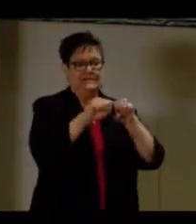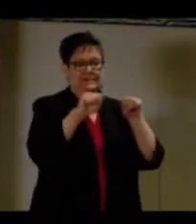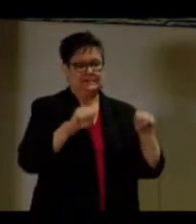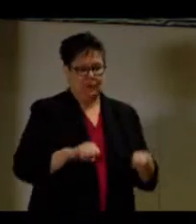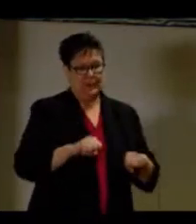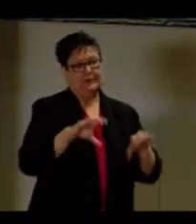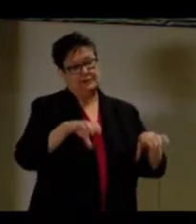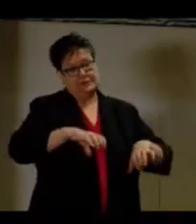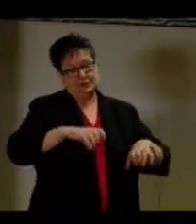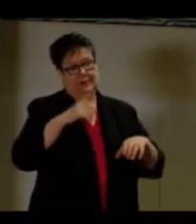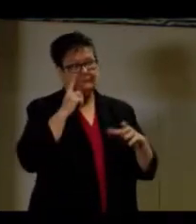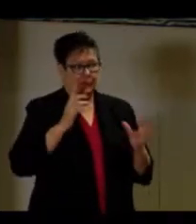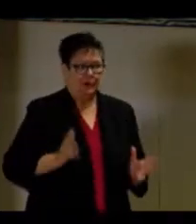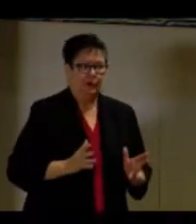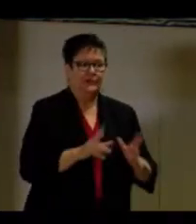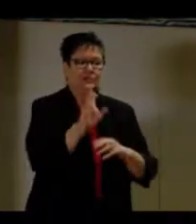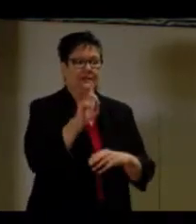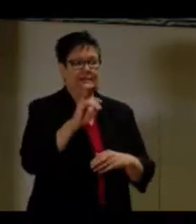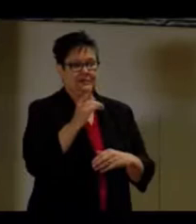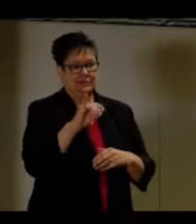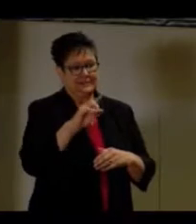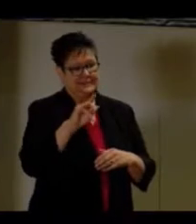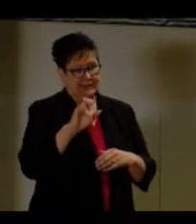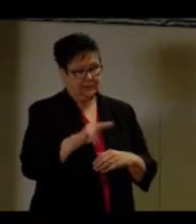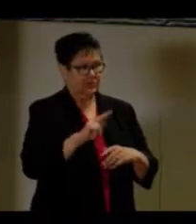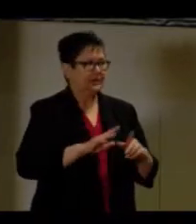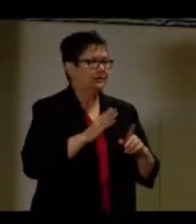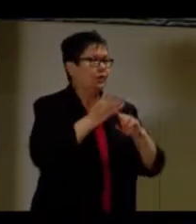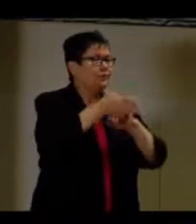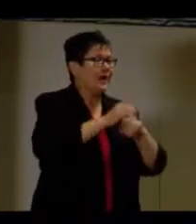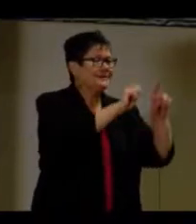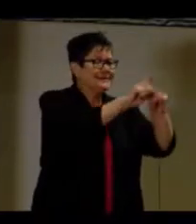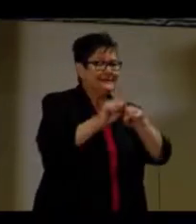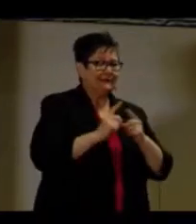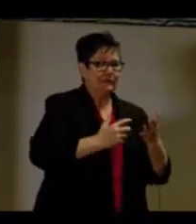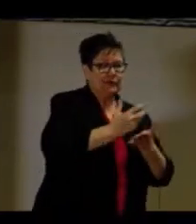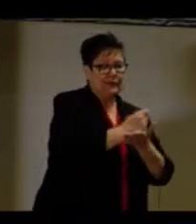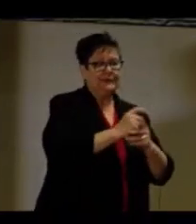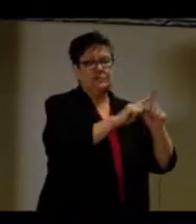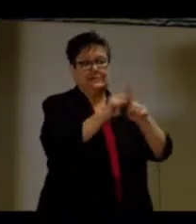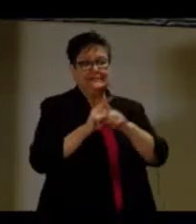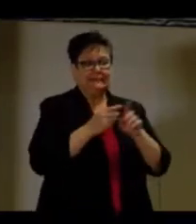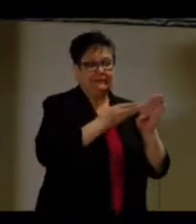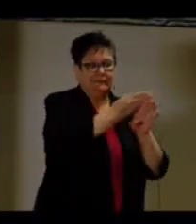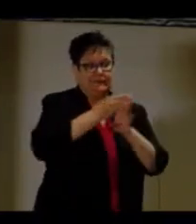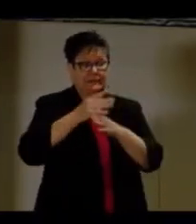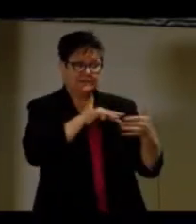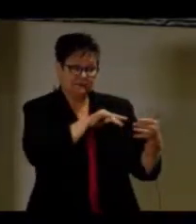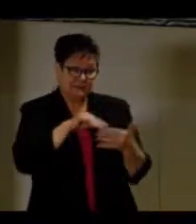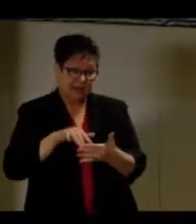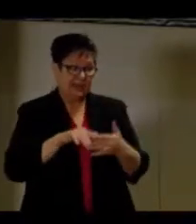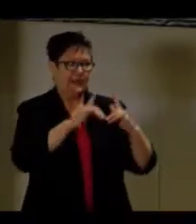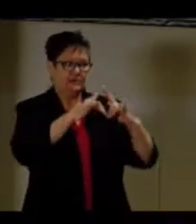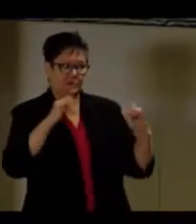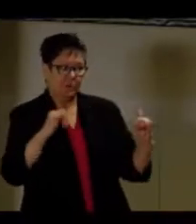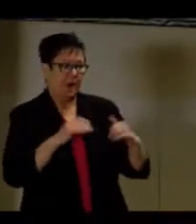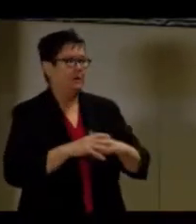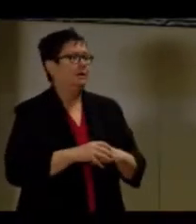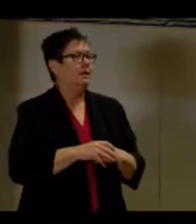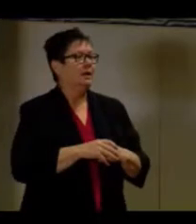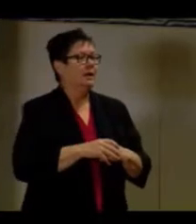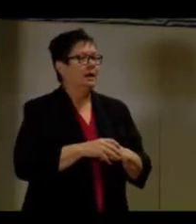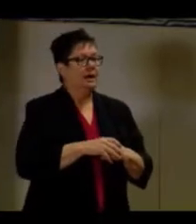pushing digitization across different types of collections, different fields of study, and so on. It's not news to you that there aren't